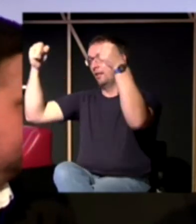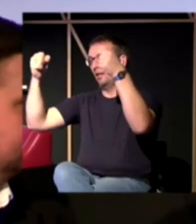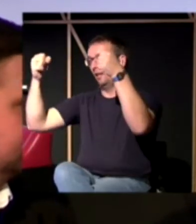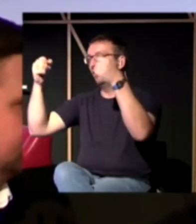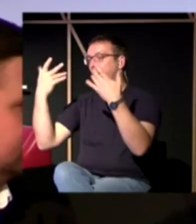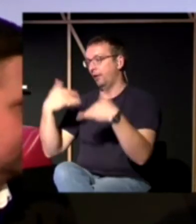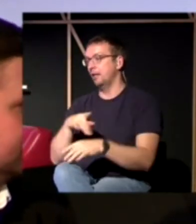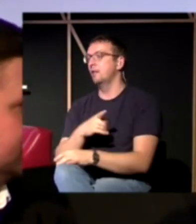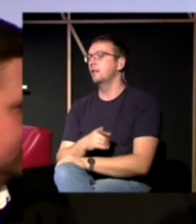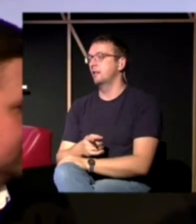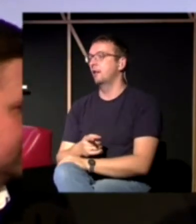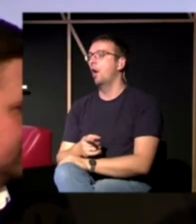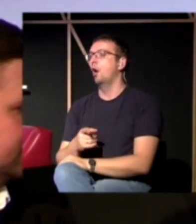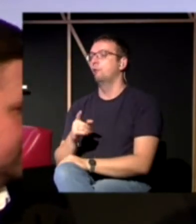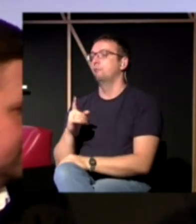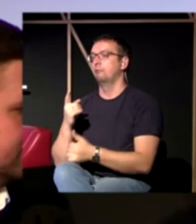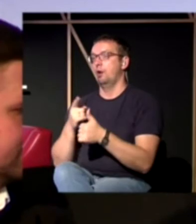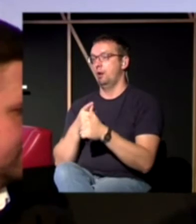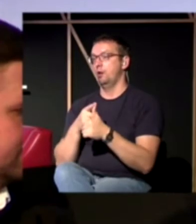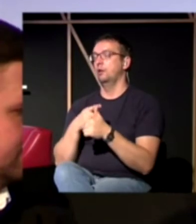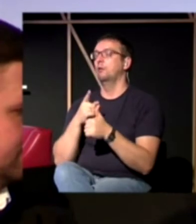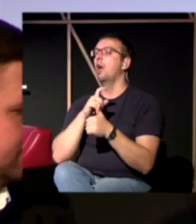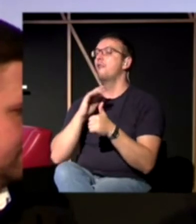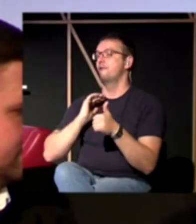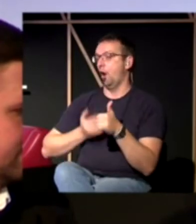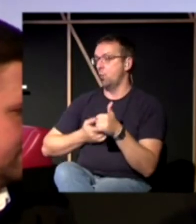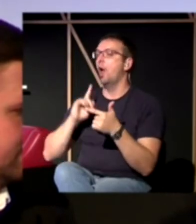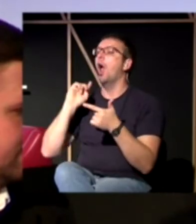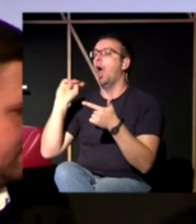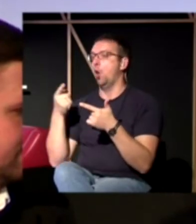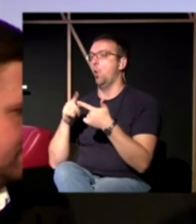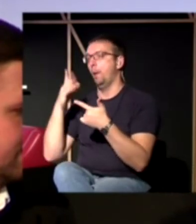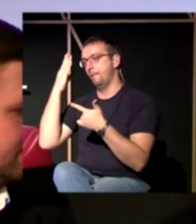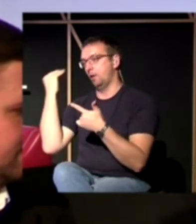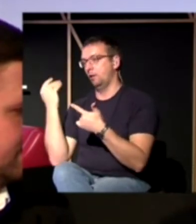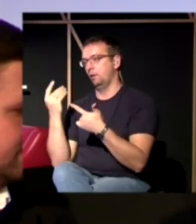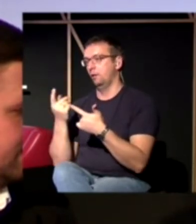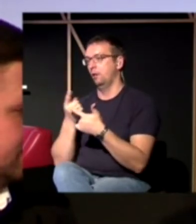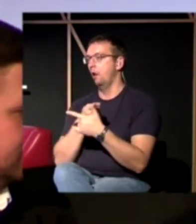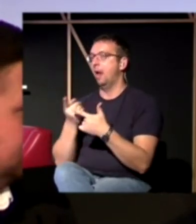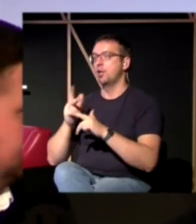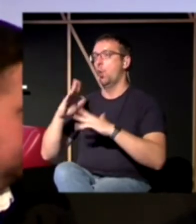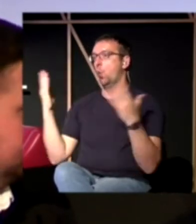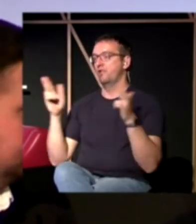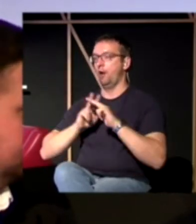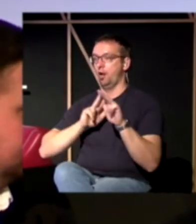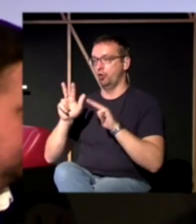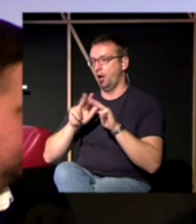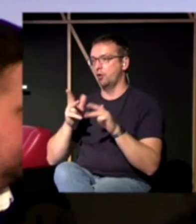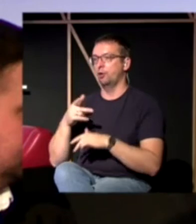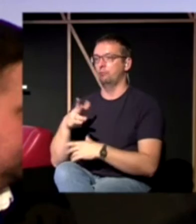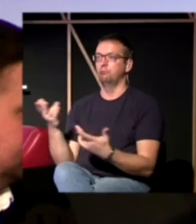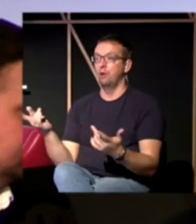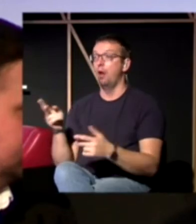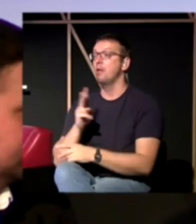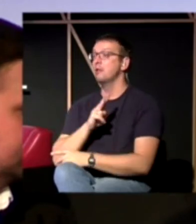years period between 2012 and 2018, I can see a lot of positive